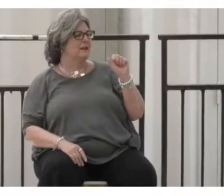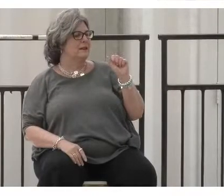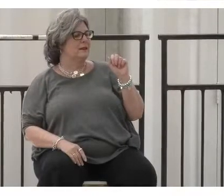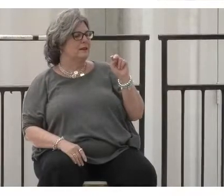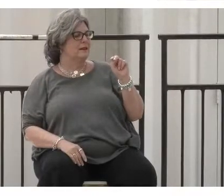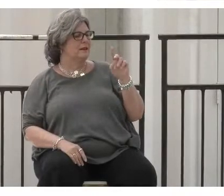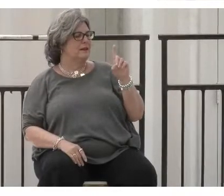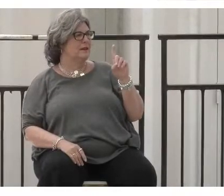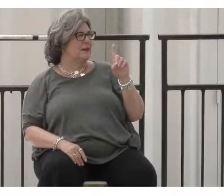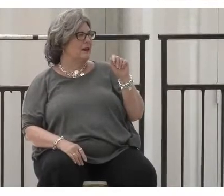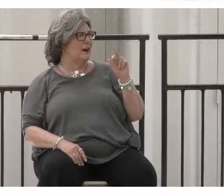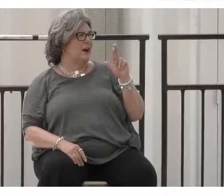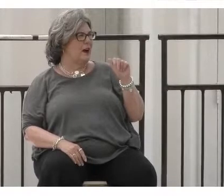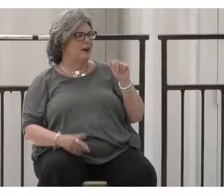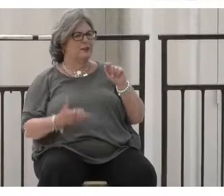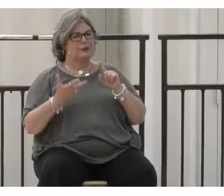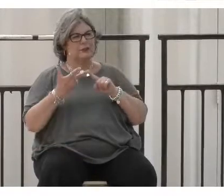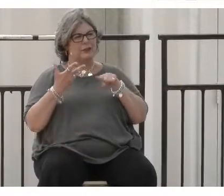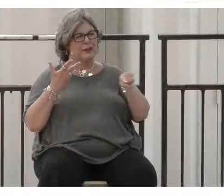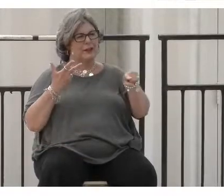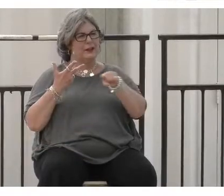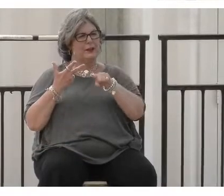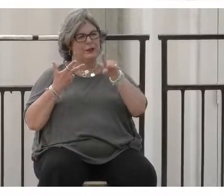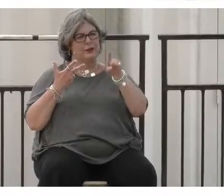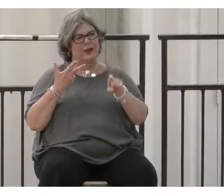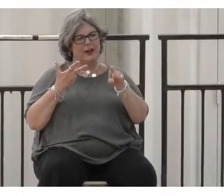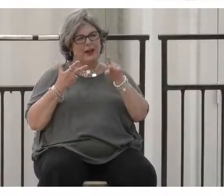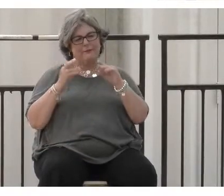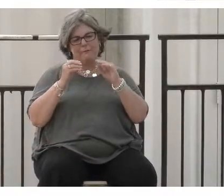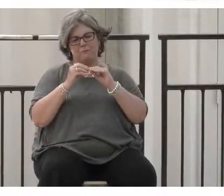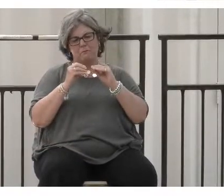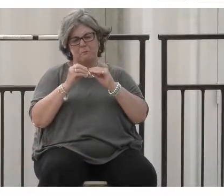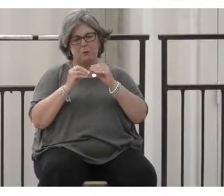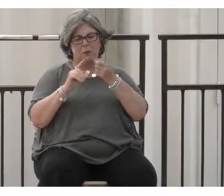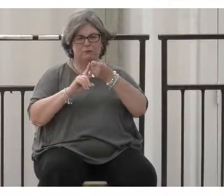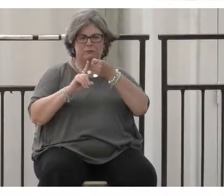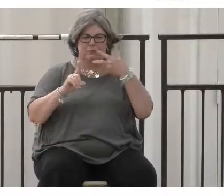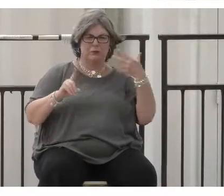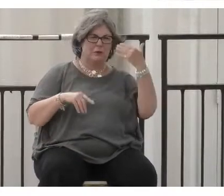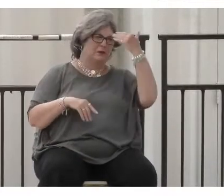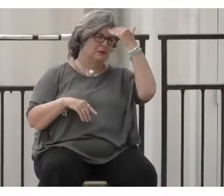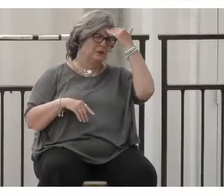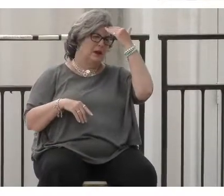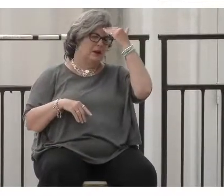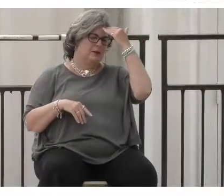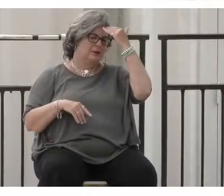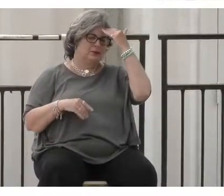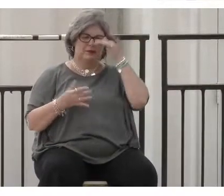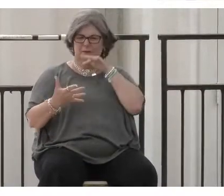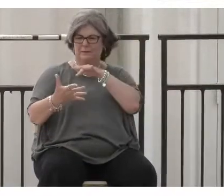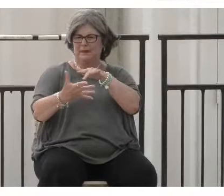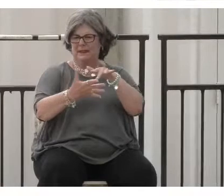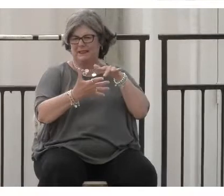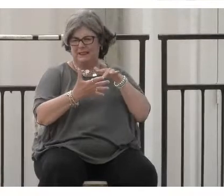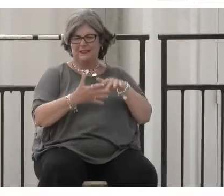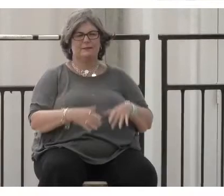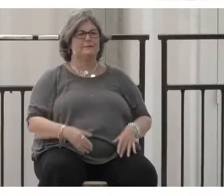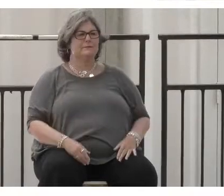use of Arish, and you all how to further knowledge and sustainability practice by studying these past.